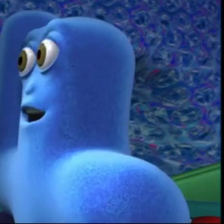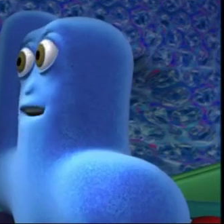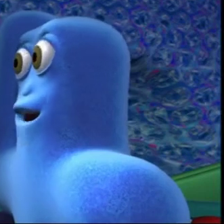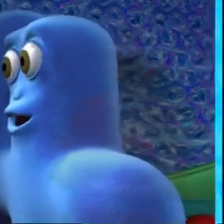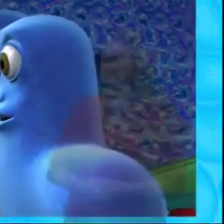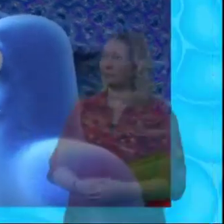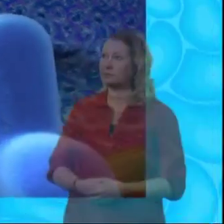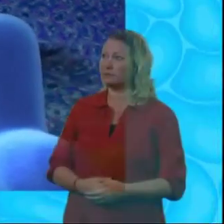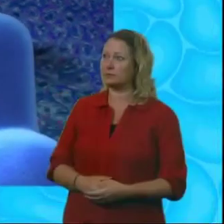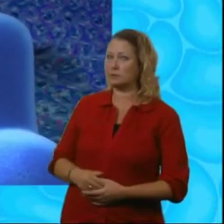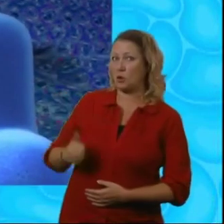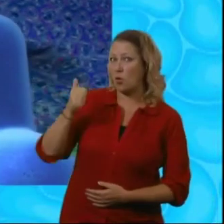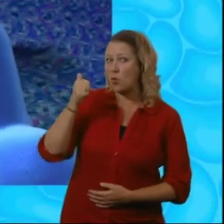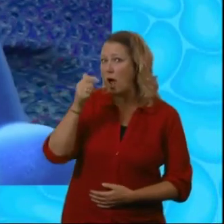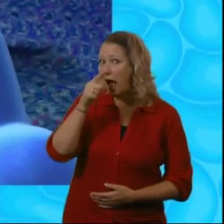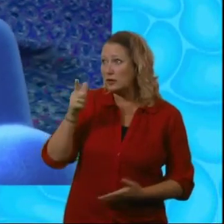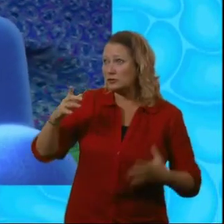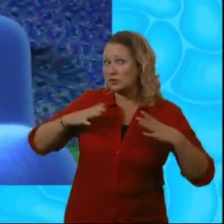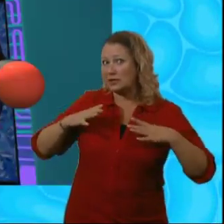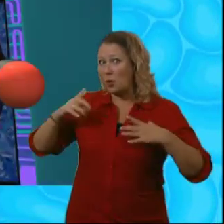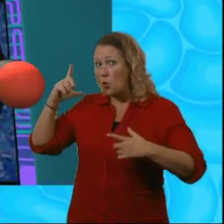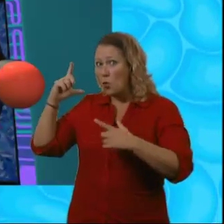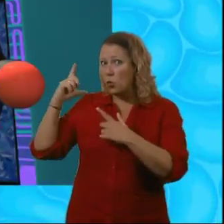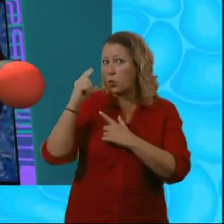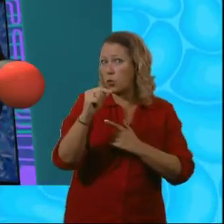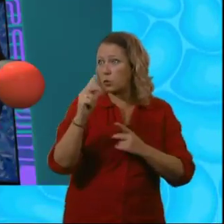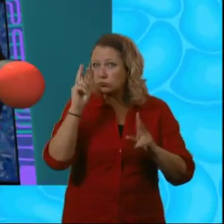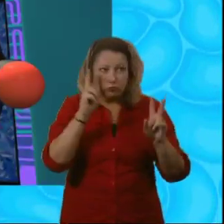Ready for launch, and I'm scanning the room.